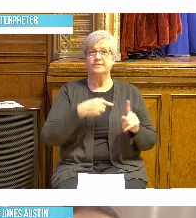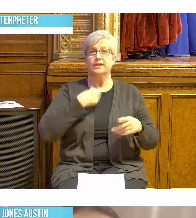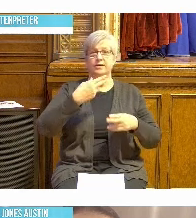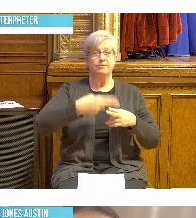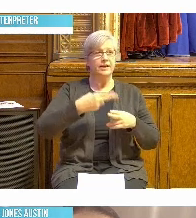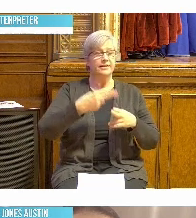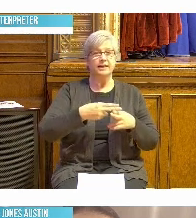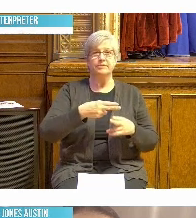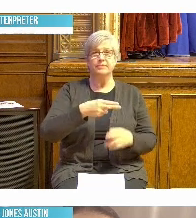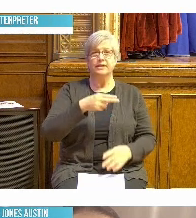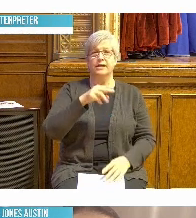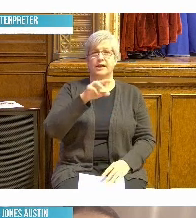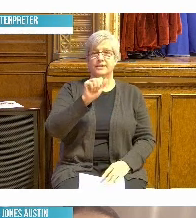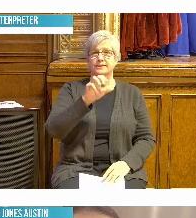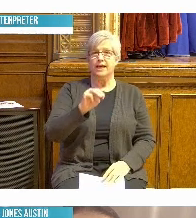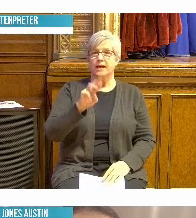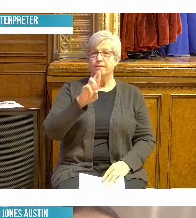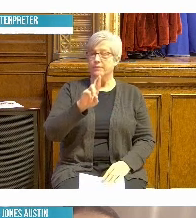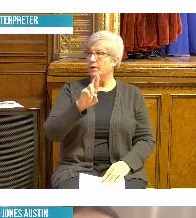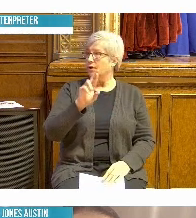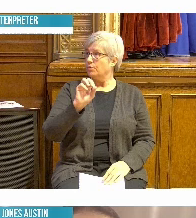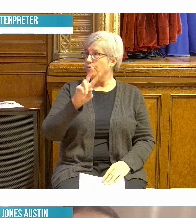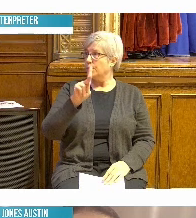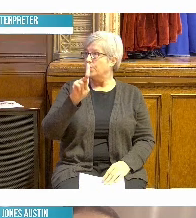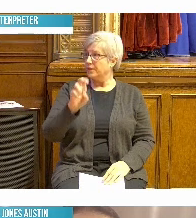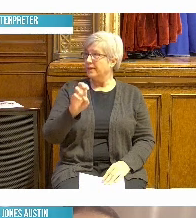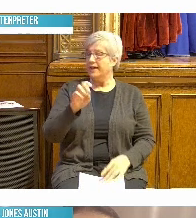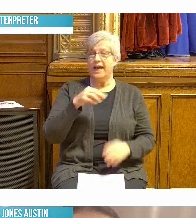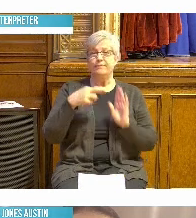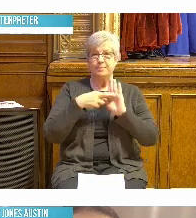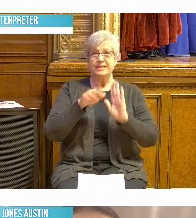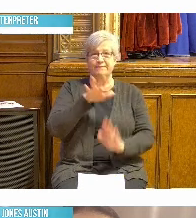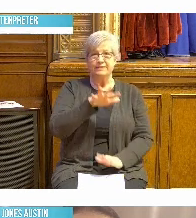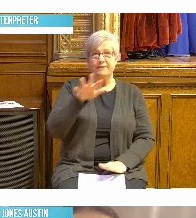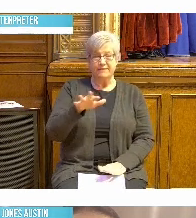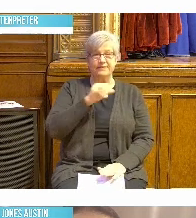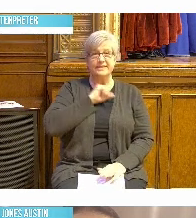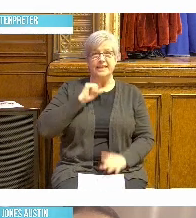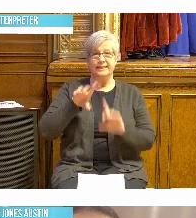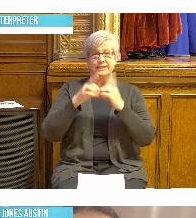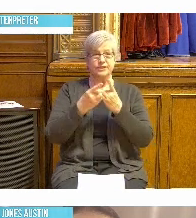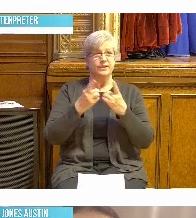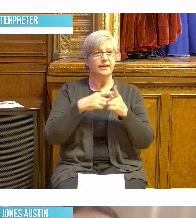is Samara Brooke, and I represent the 55th Senate District. I also have the